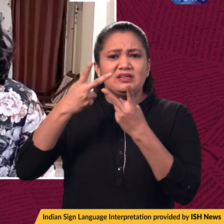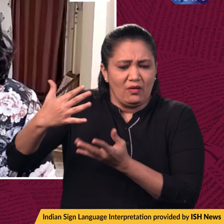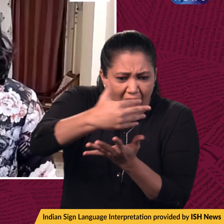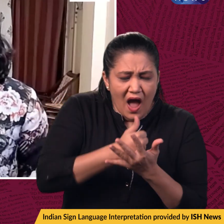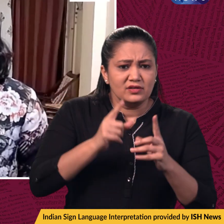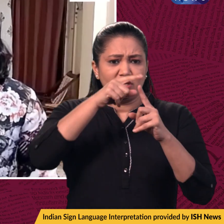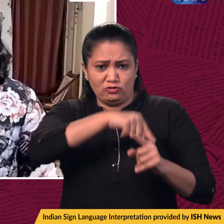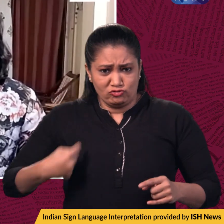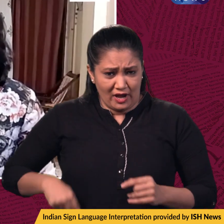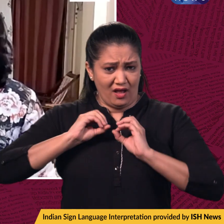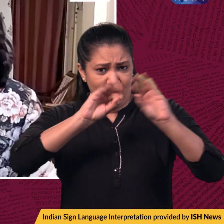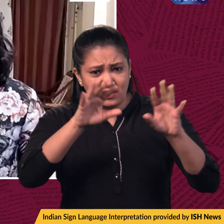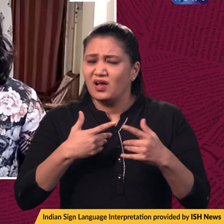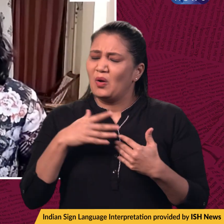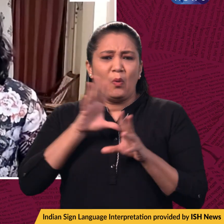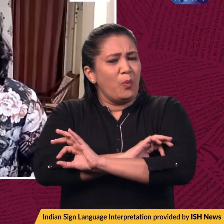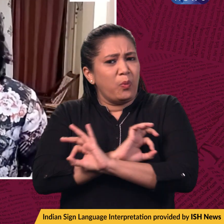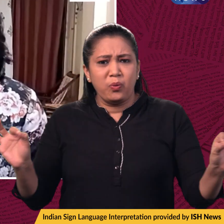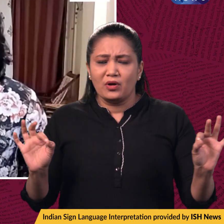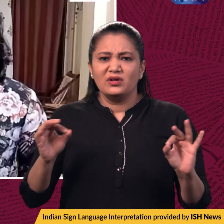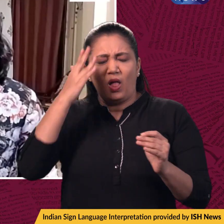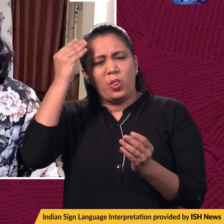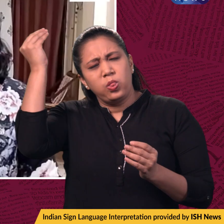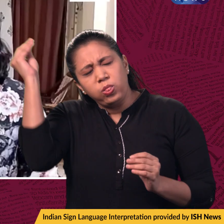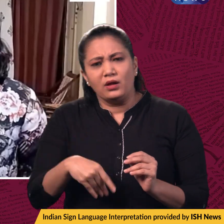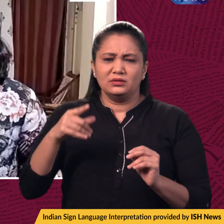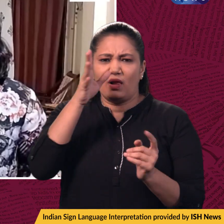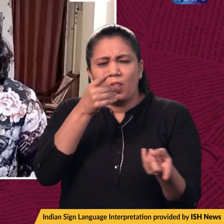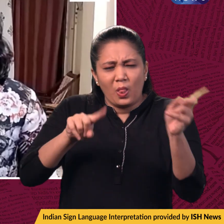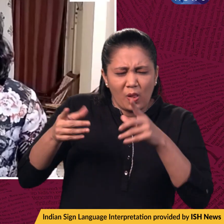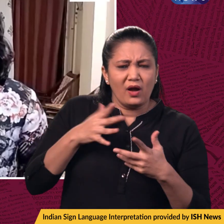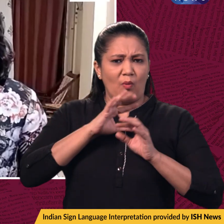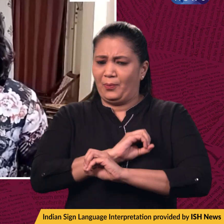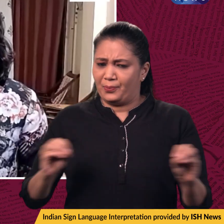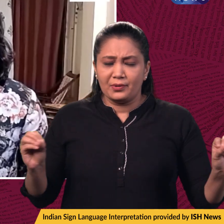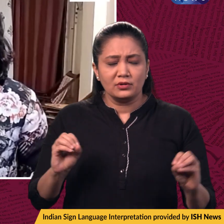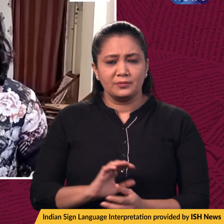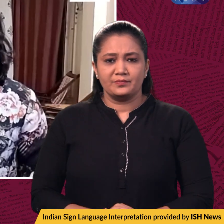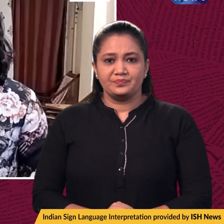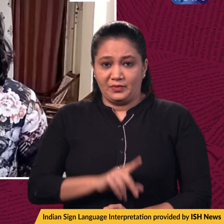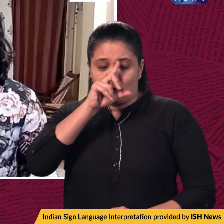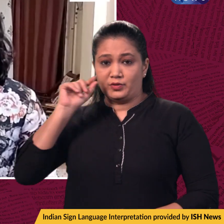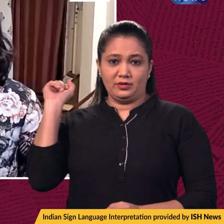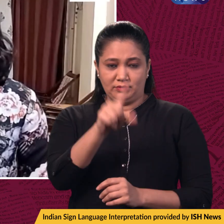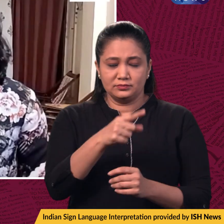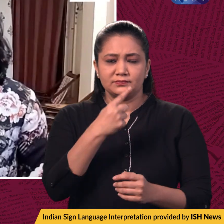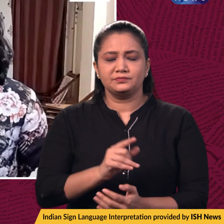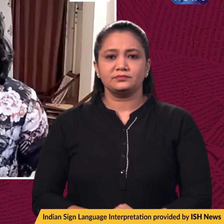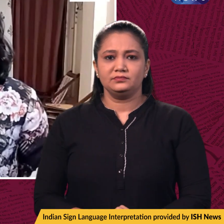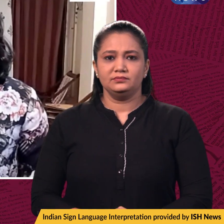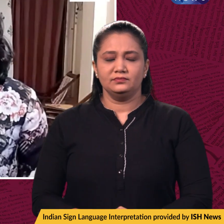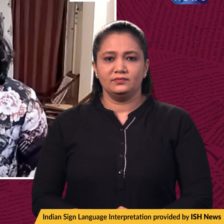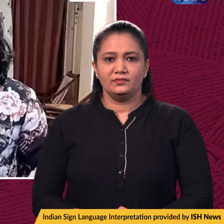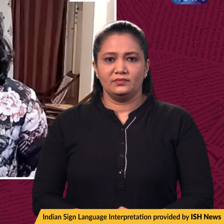Chinese firms as false and sensationalist. Now, the bank took to Twitter to say, and I